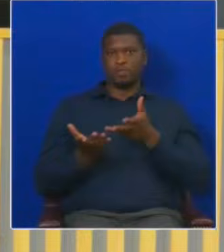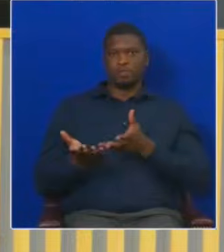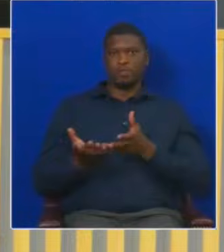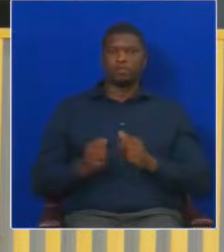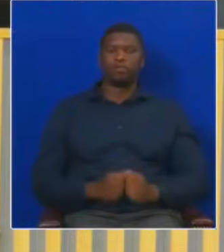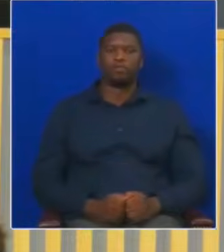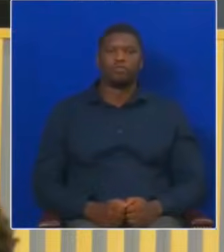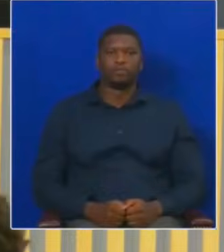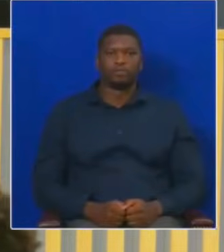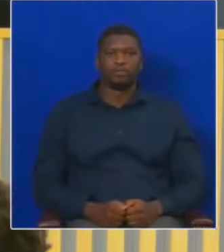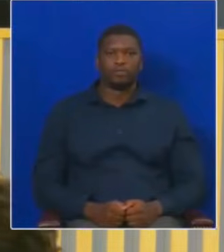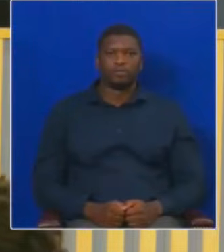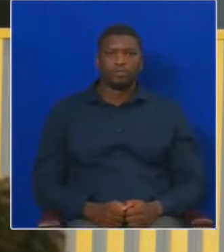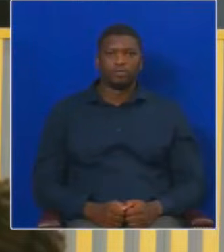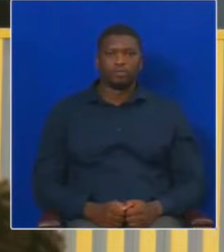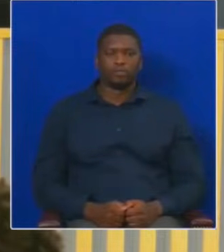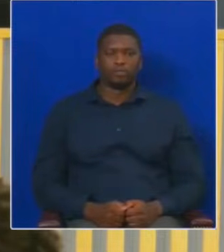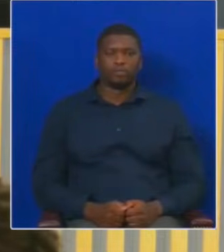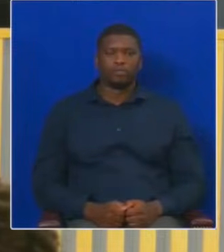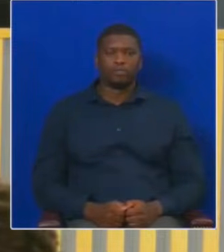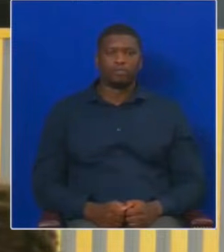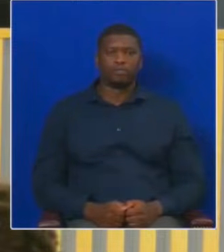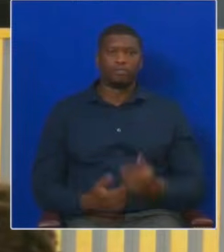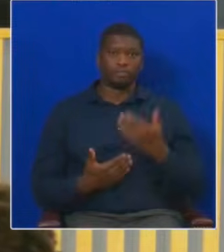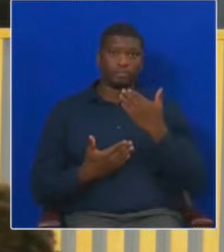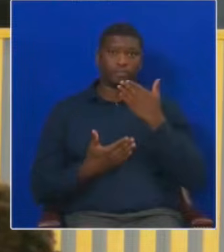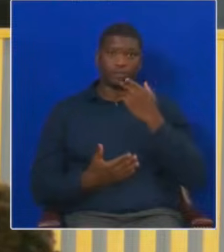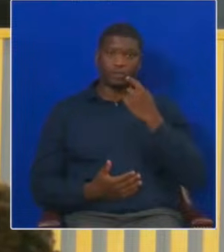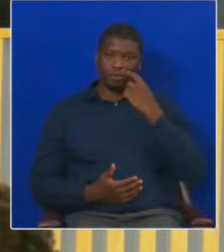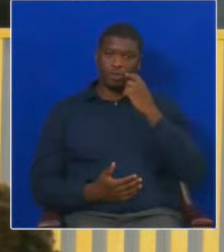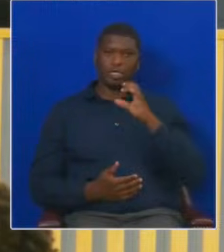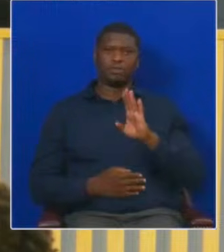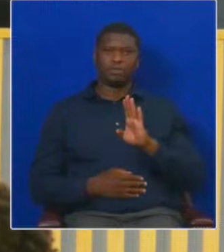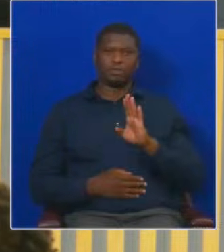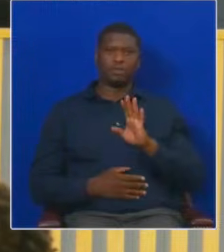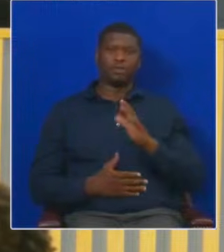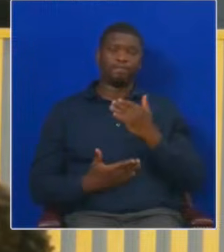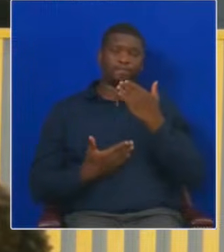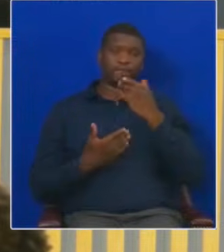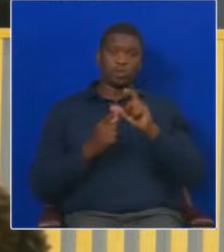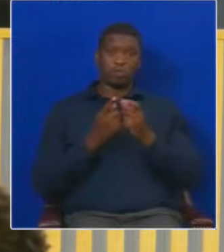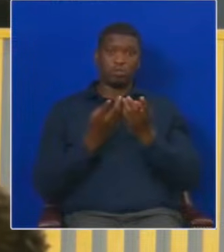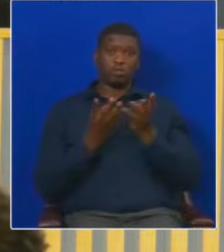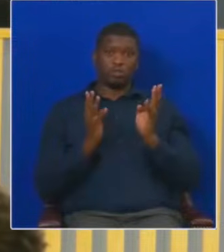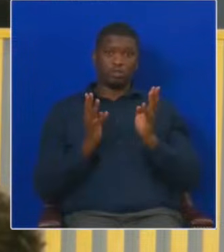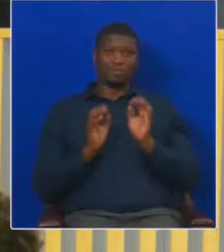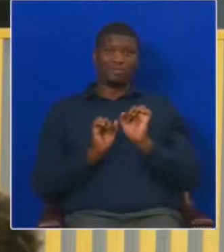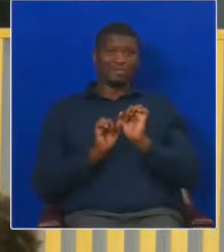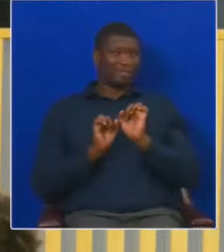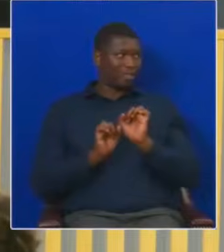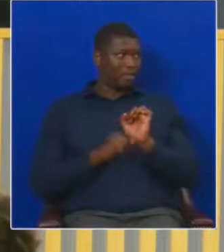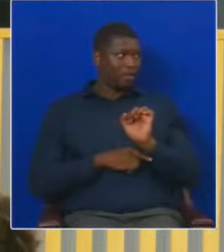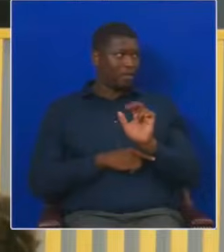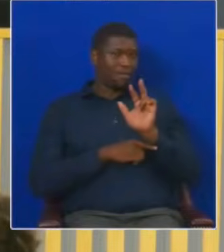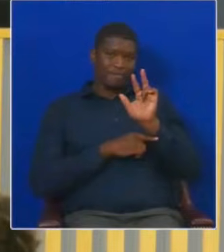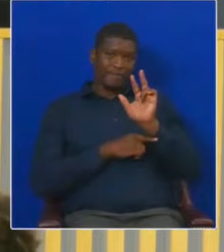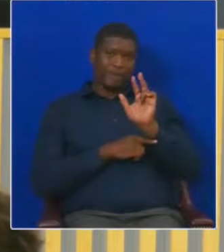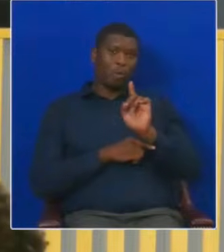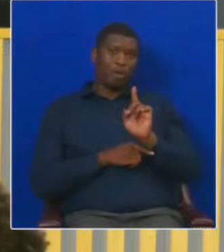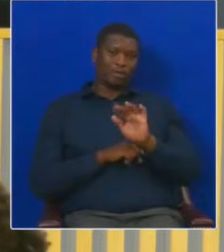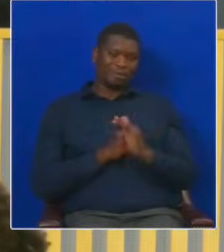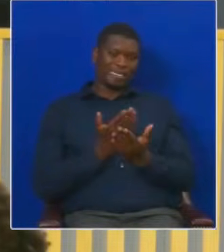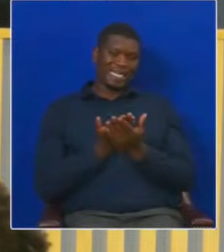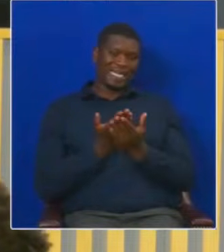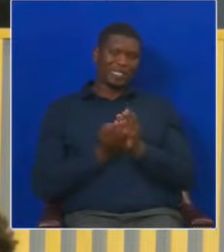Thank you, Witness B. Thank you, Commissioner. And that affidavit is annexed to paragraph